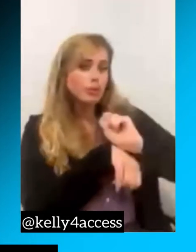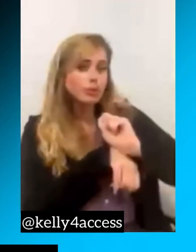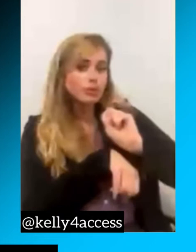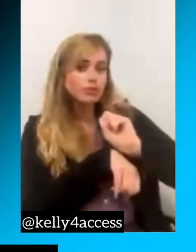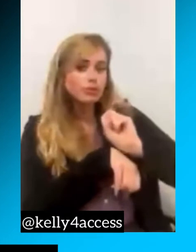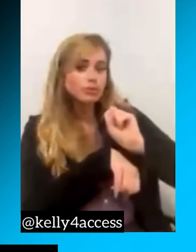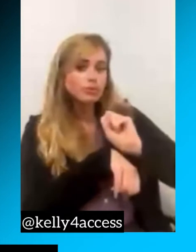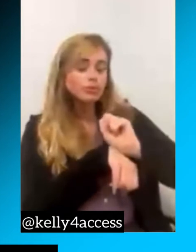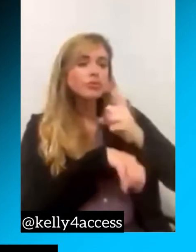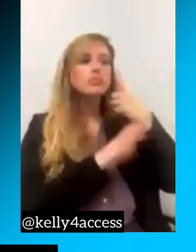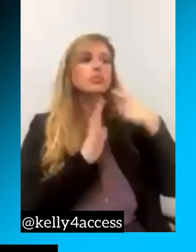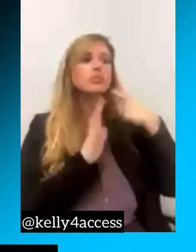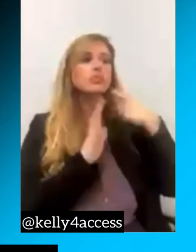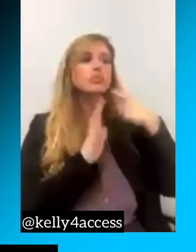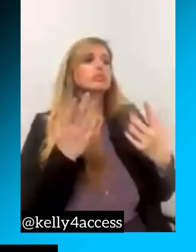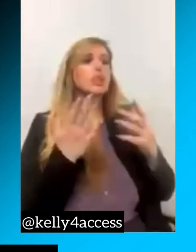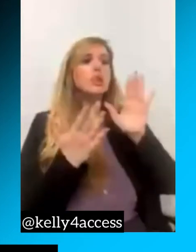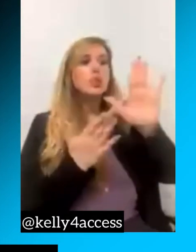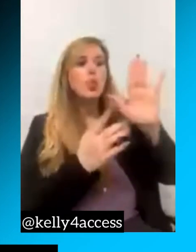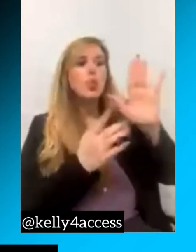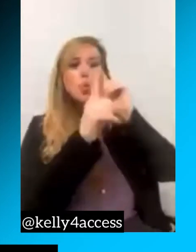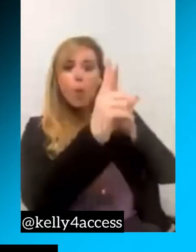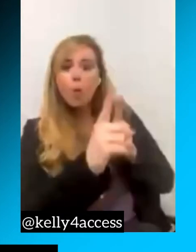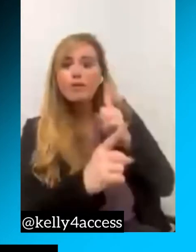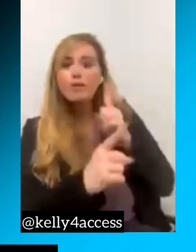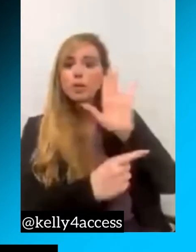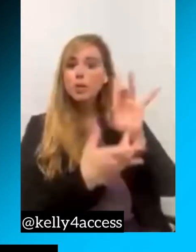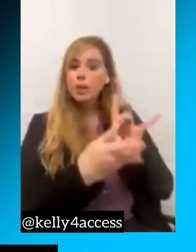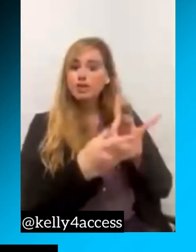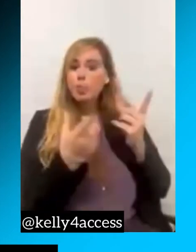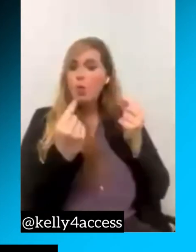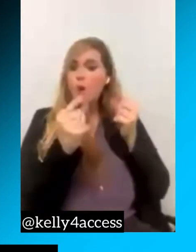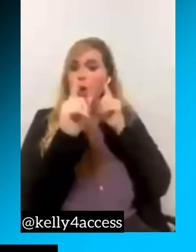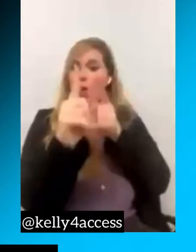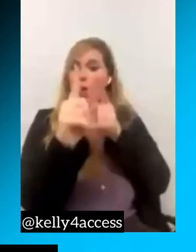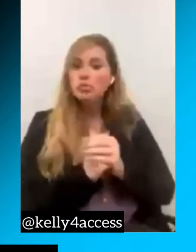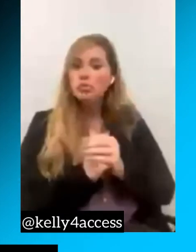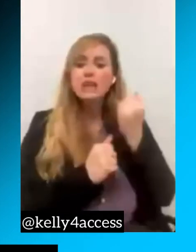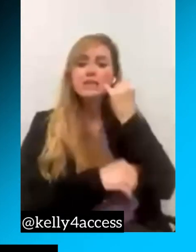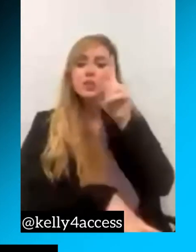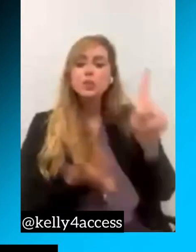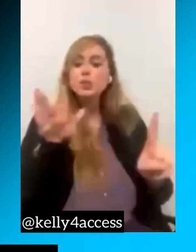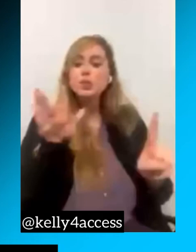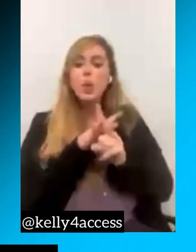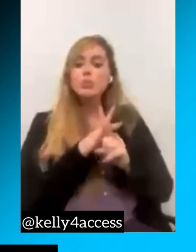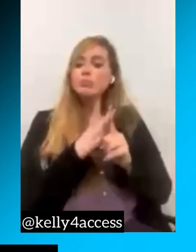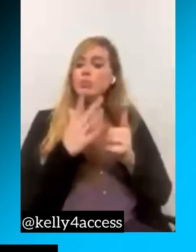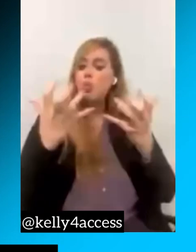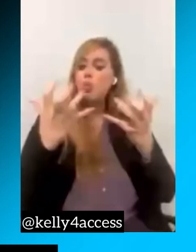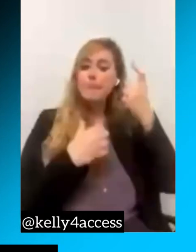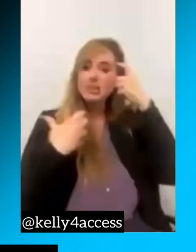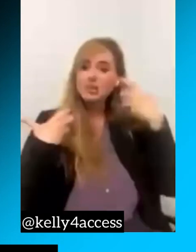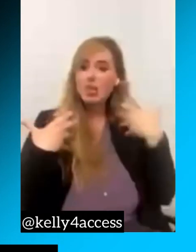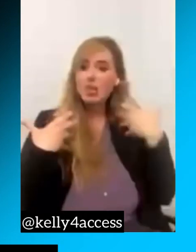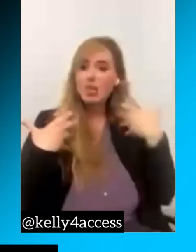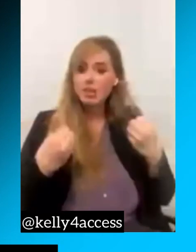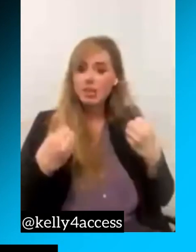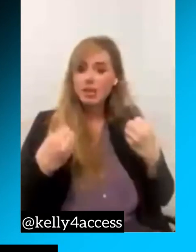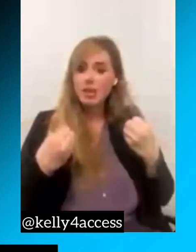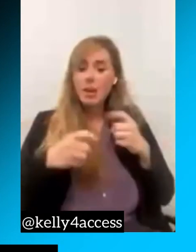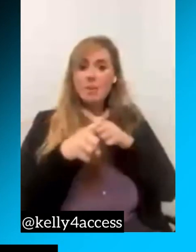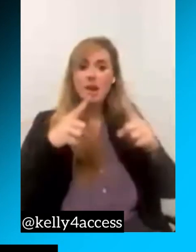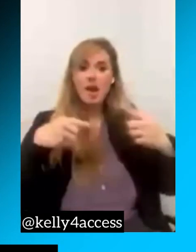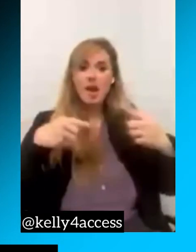example, the goals that you have for your relationship. If you're coming in seeking mental health, and I'm like fixated and fascinated on